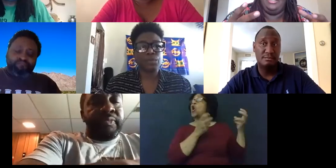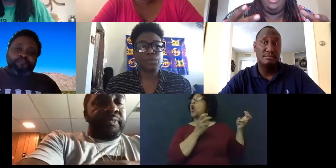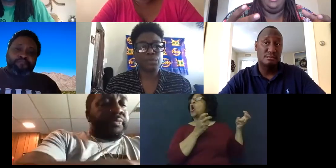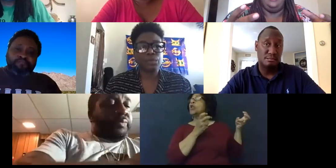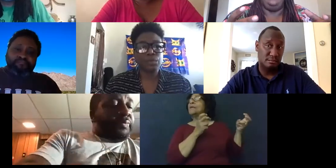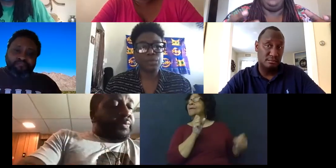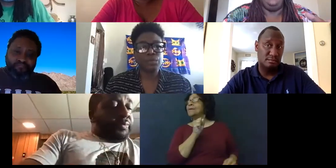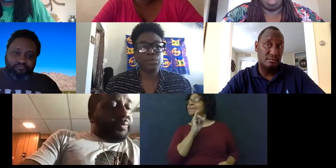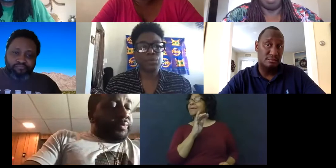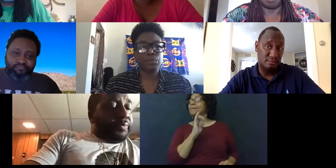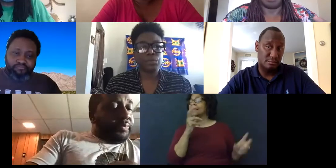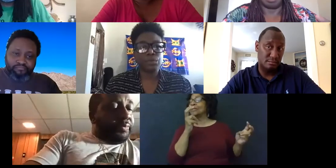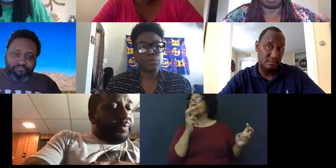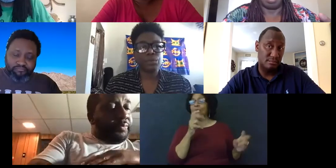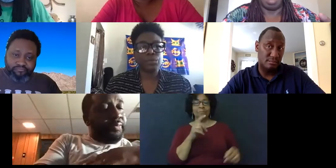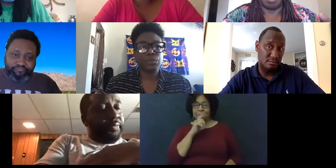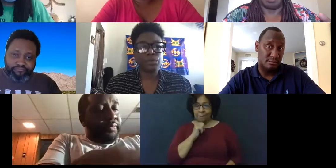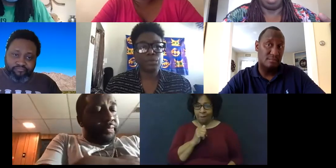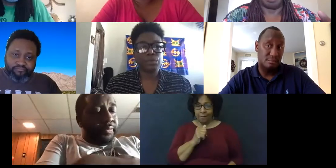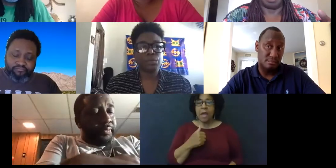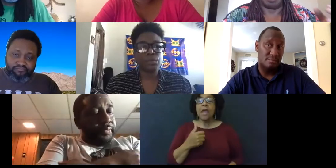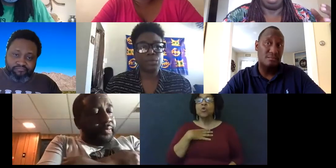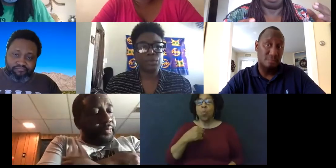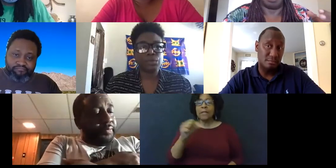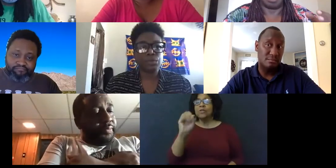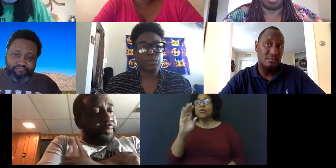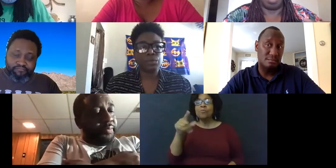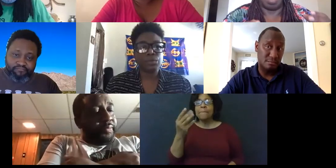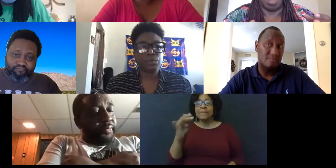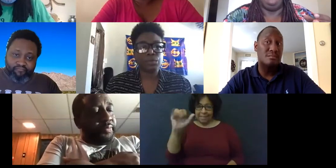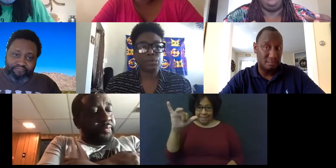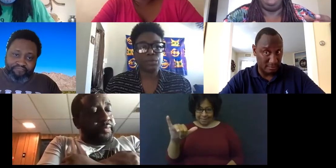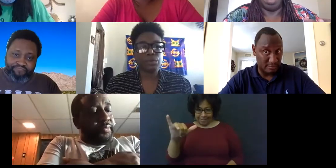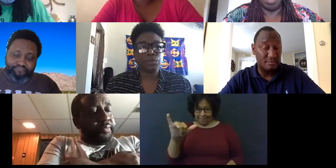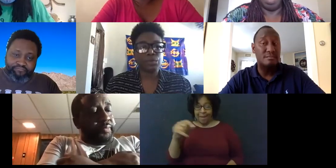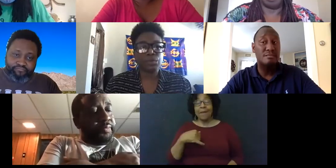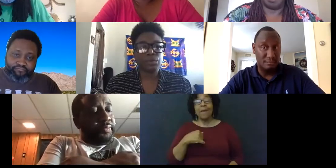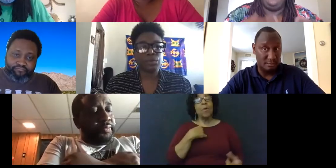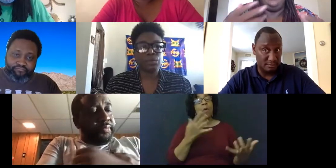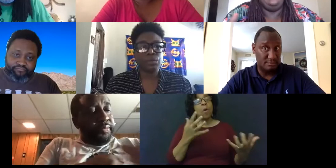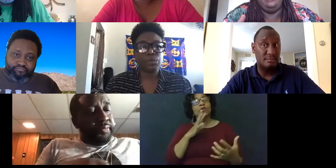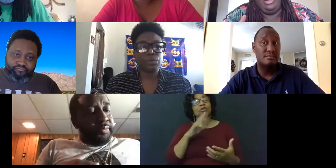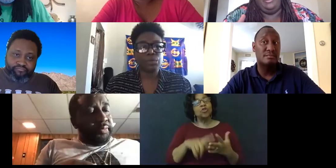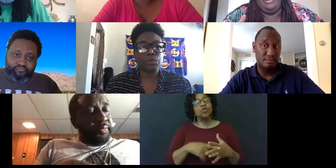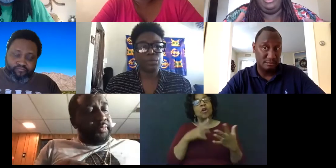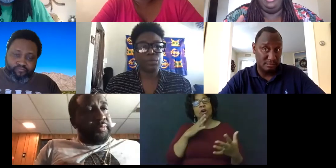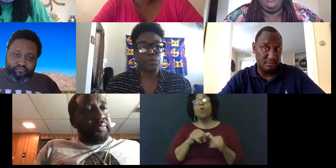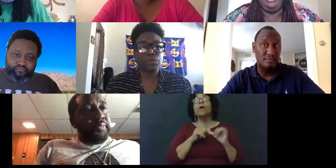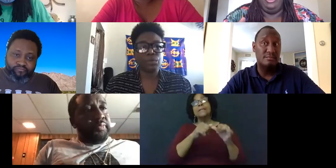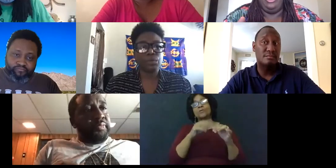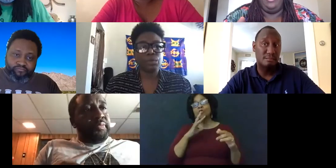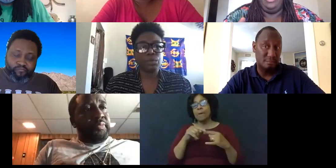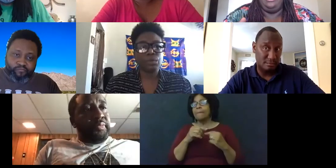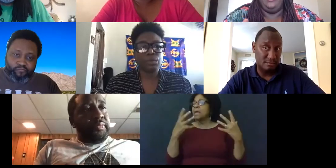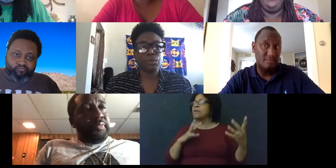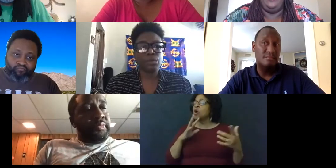politics, essentially. And one of the things that I feel like we need to really start to talk about, or continue to talk about, because a lot of us